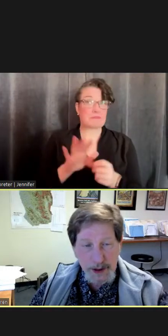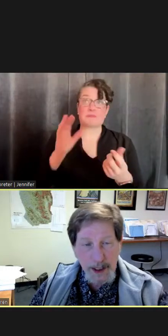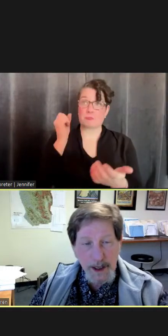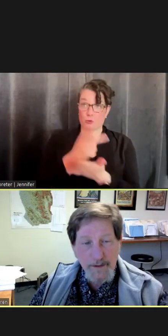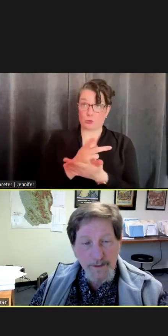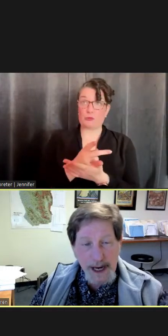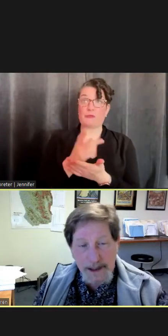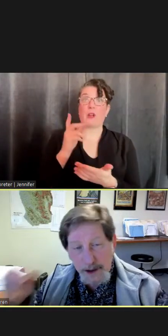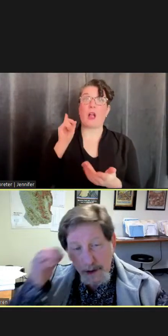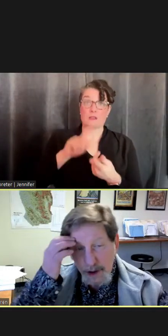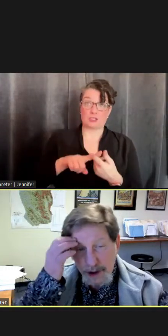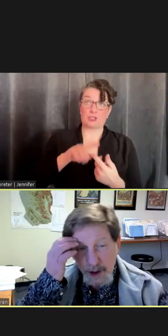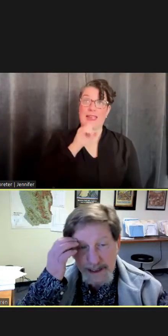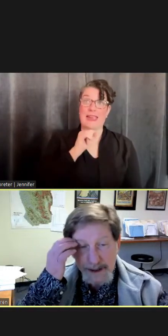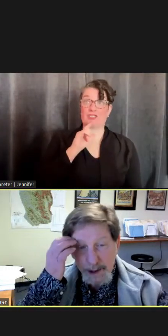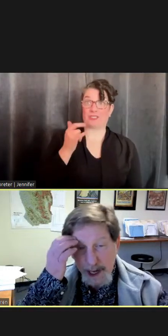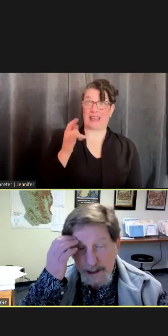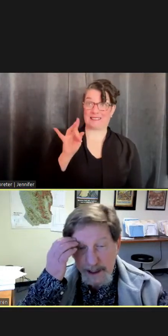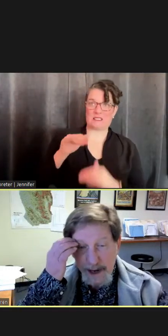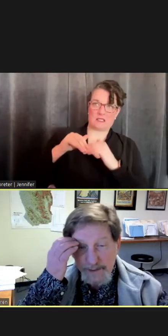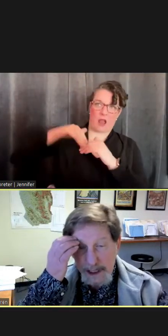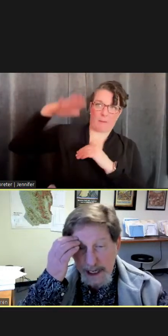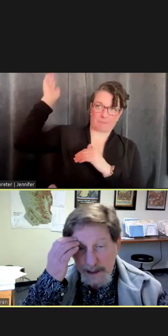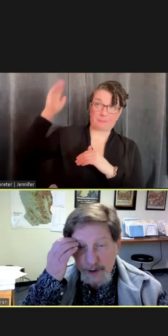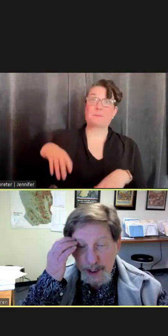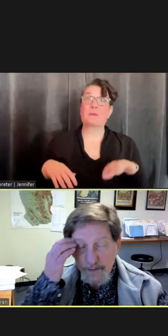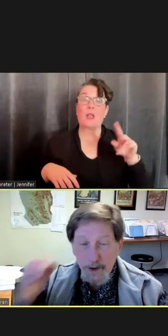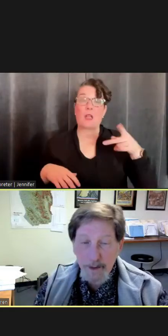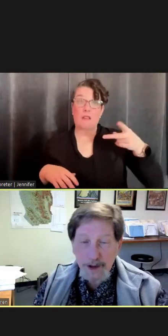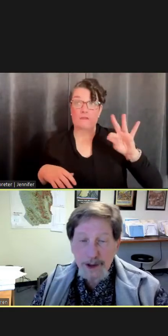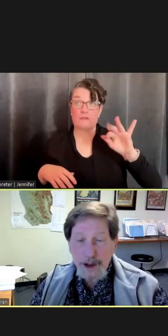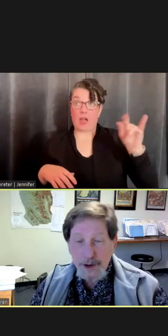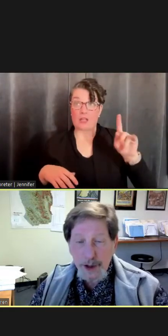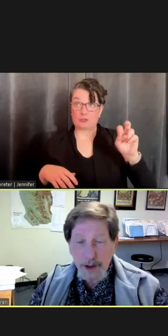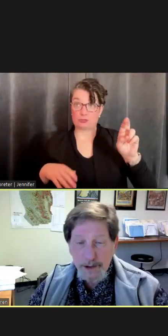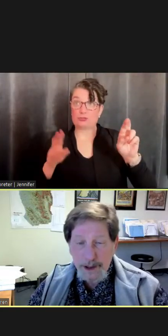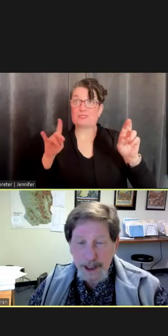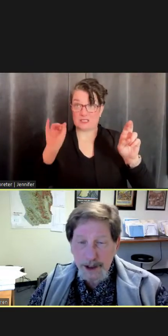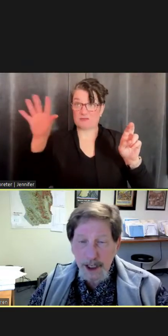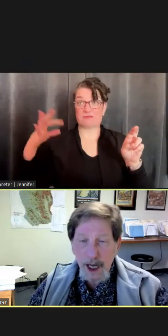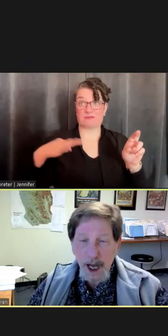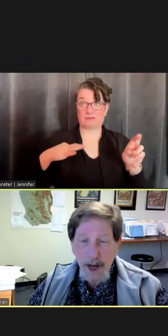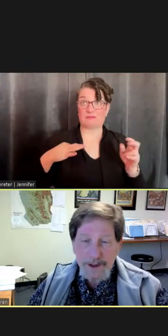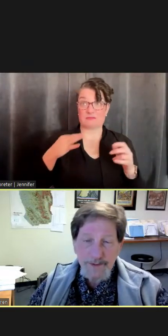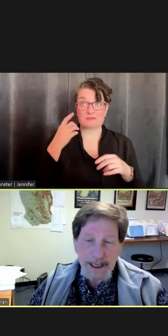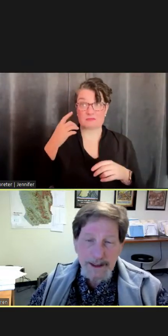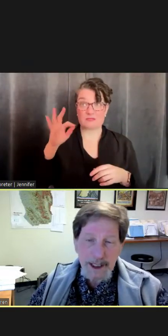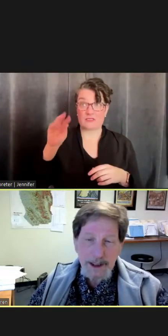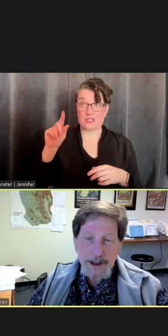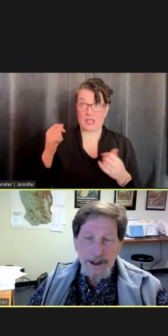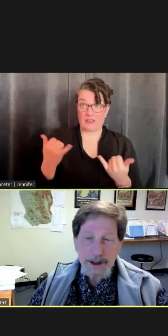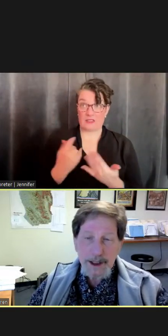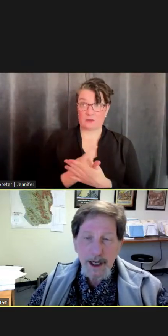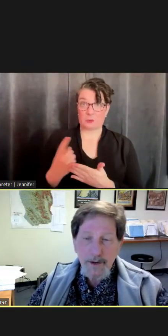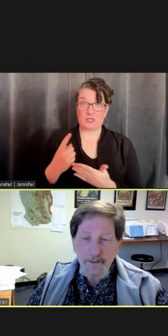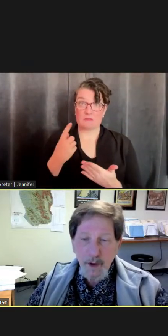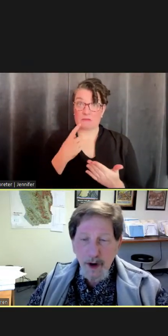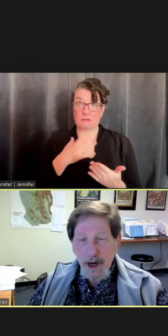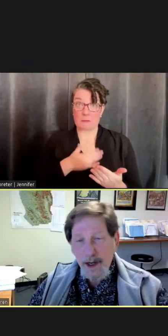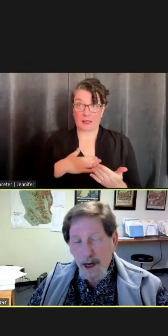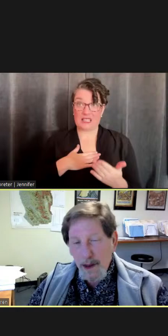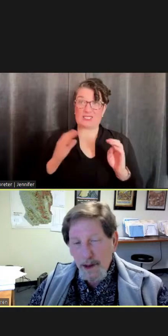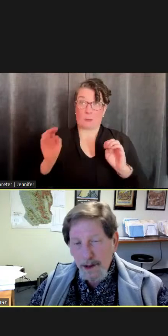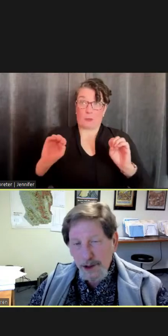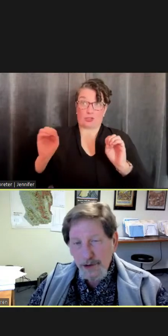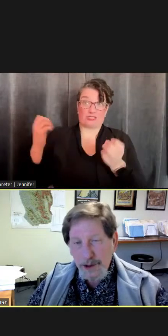old. Pfizer also has applied to the FDA this week for emergency use authorization of its vaccinations